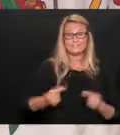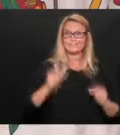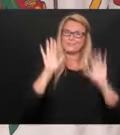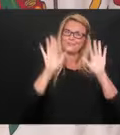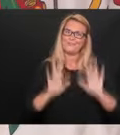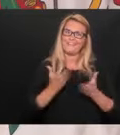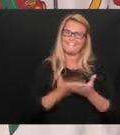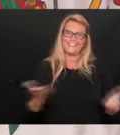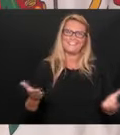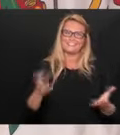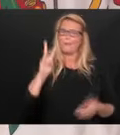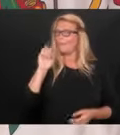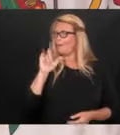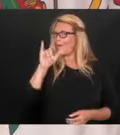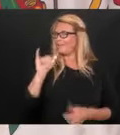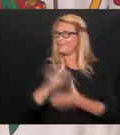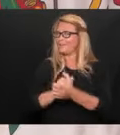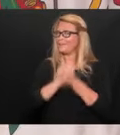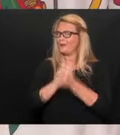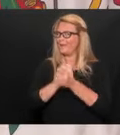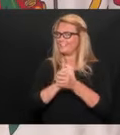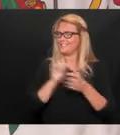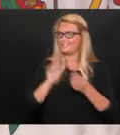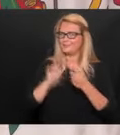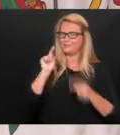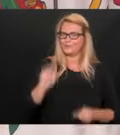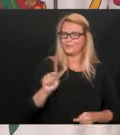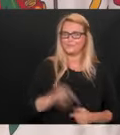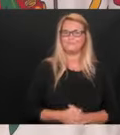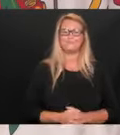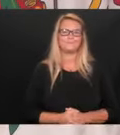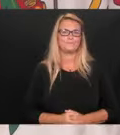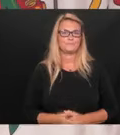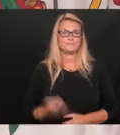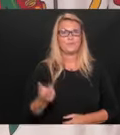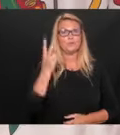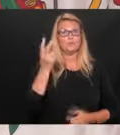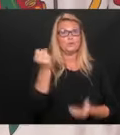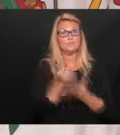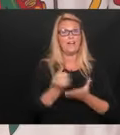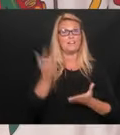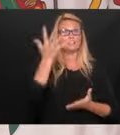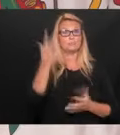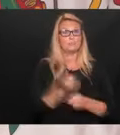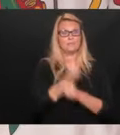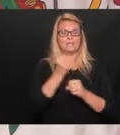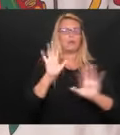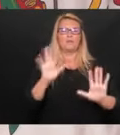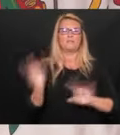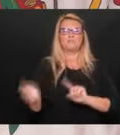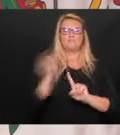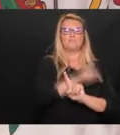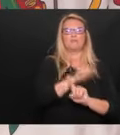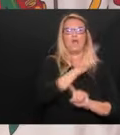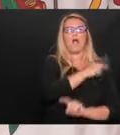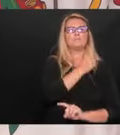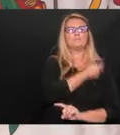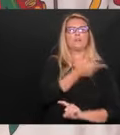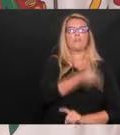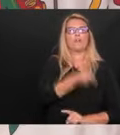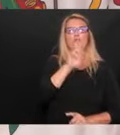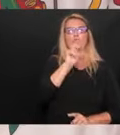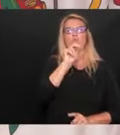So, Wally, again, congratulations in every way. We had 2 scholarship winners. Well, let me tell you about the hospital in just a second.